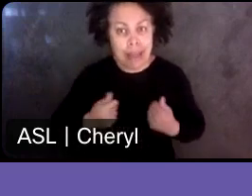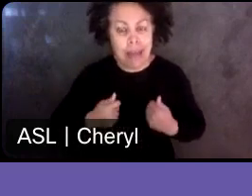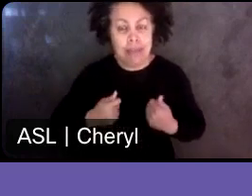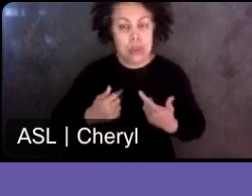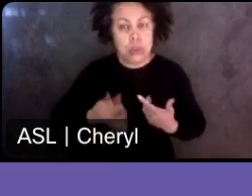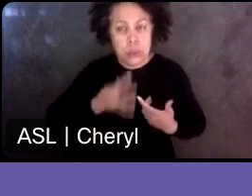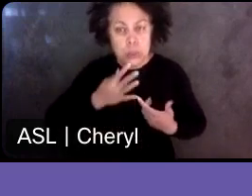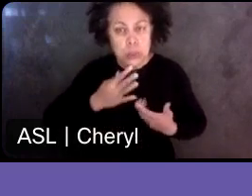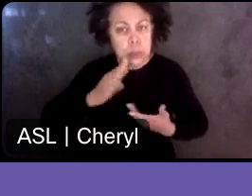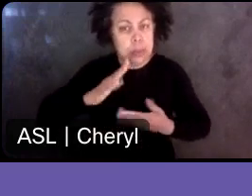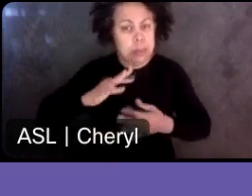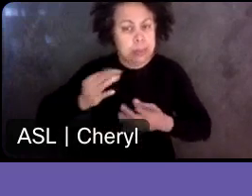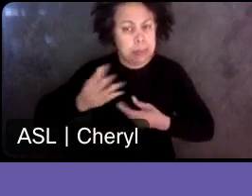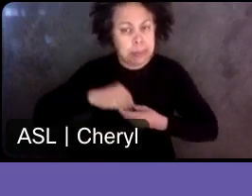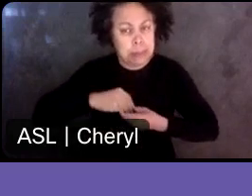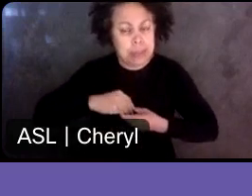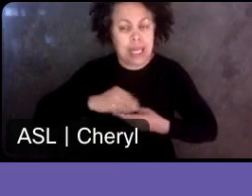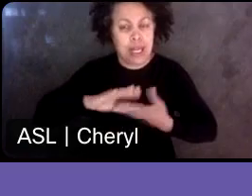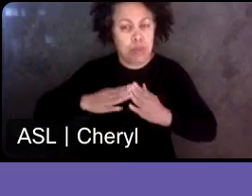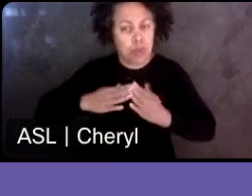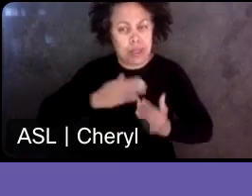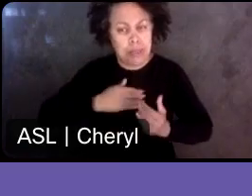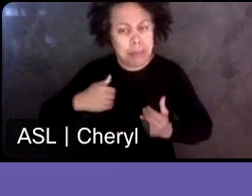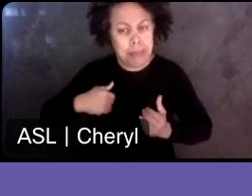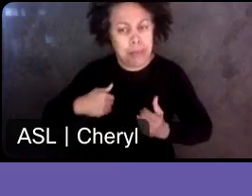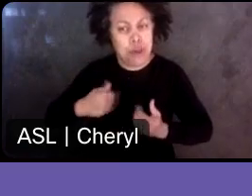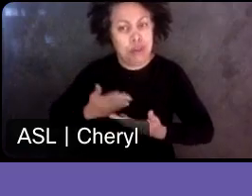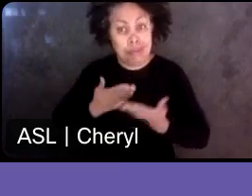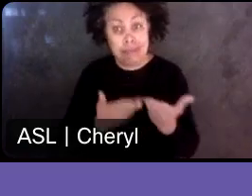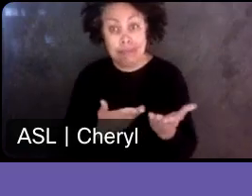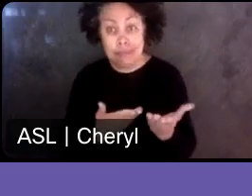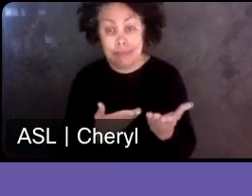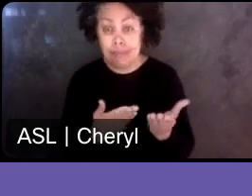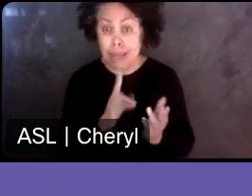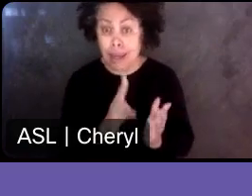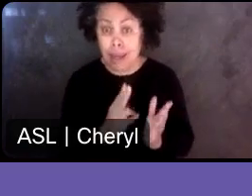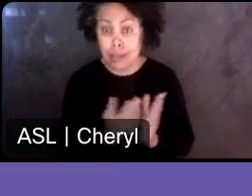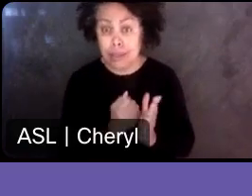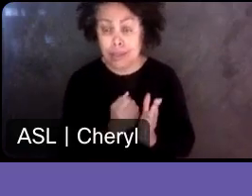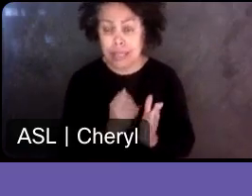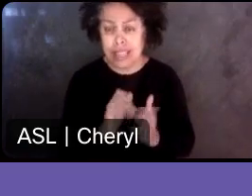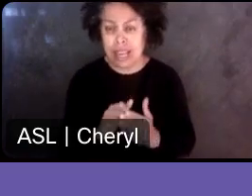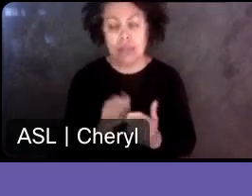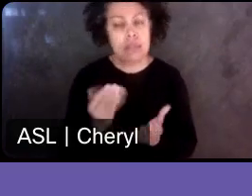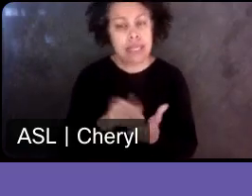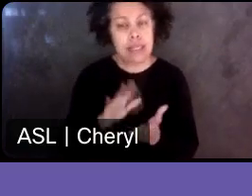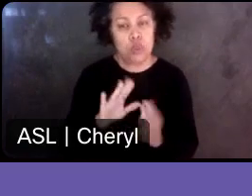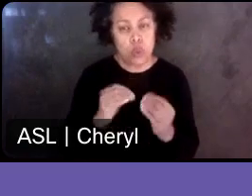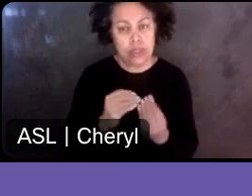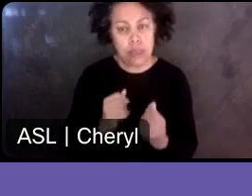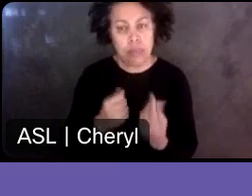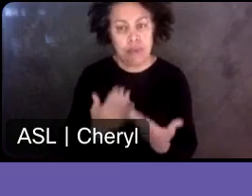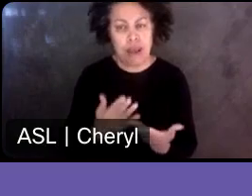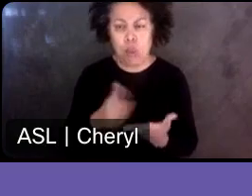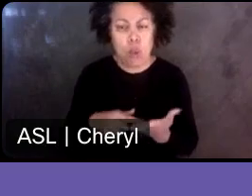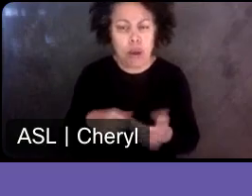or community members? So again, what kinds of opportunities does your organization provide for staff